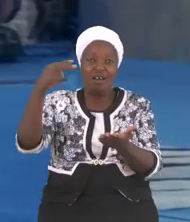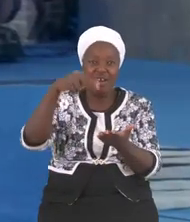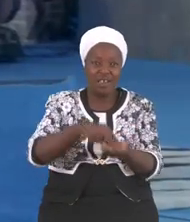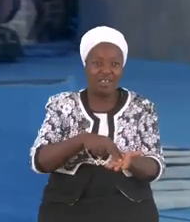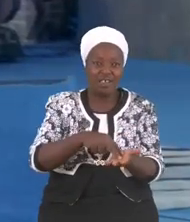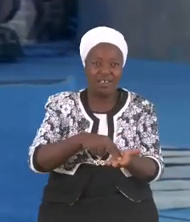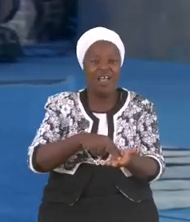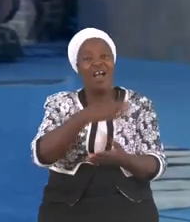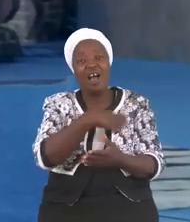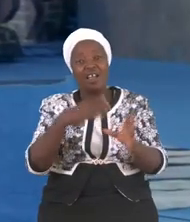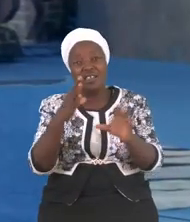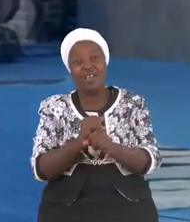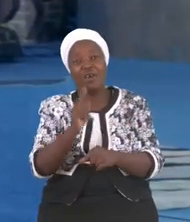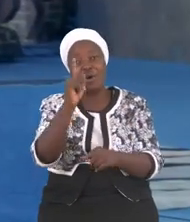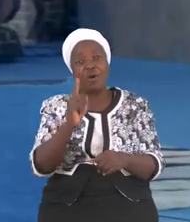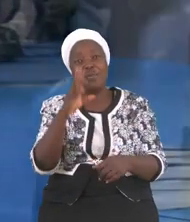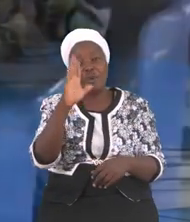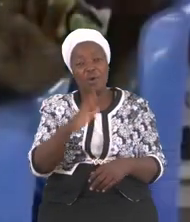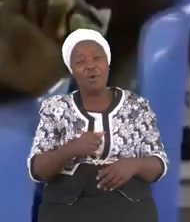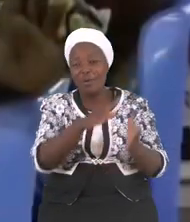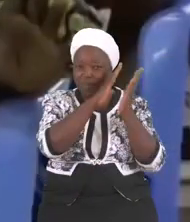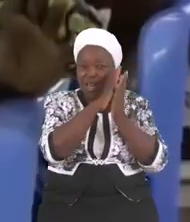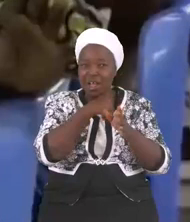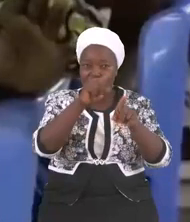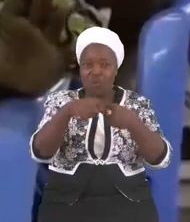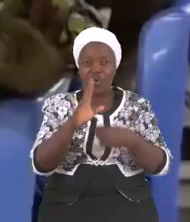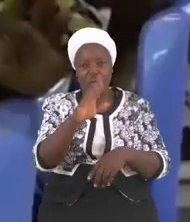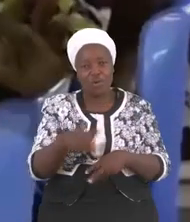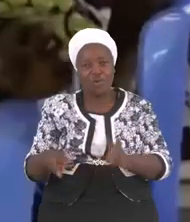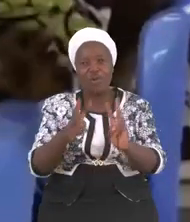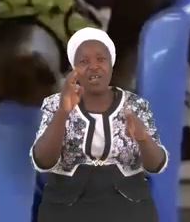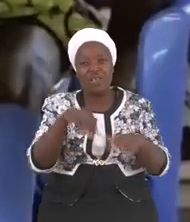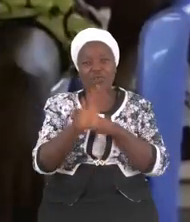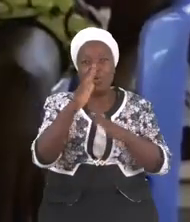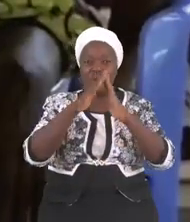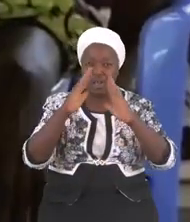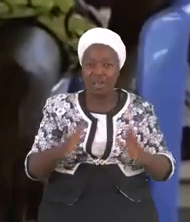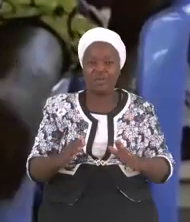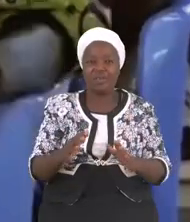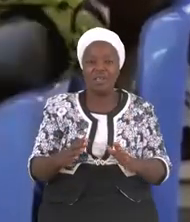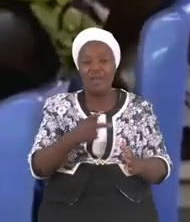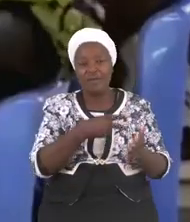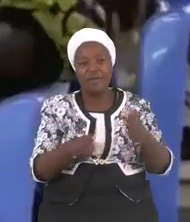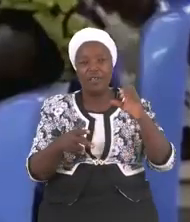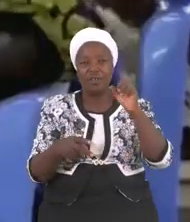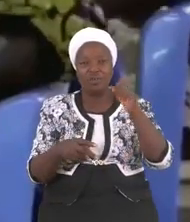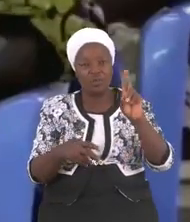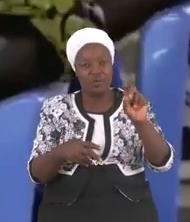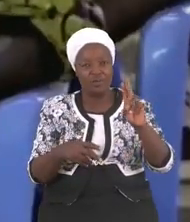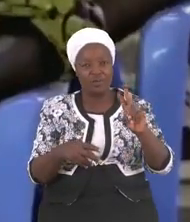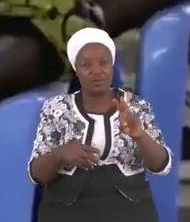thy bed and go thy way into thine house. Look at verse 12.